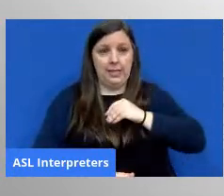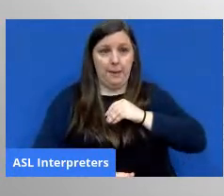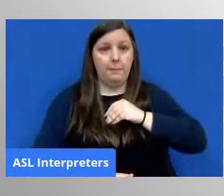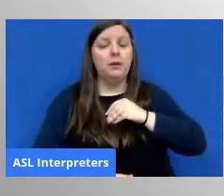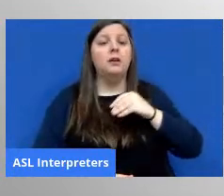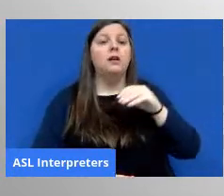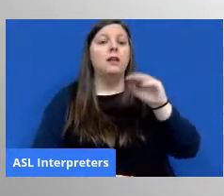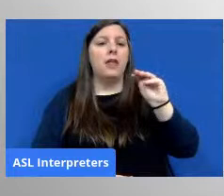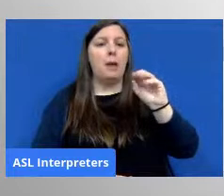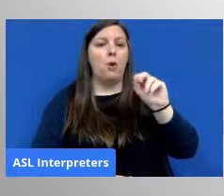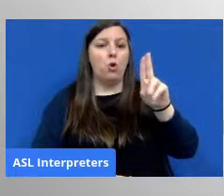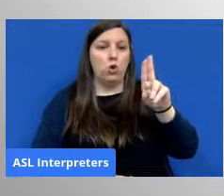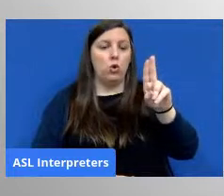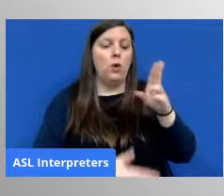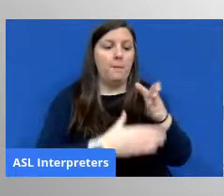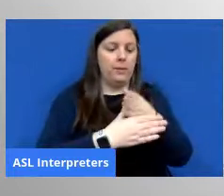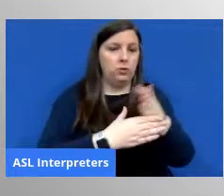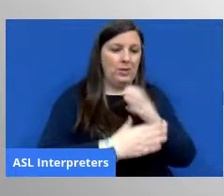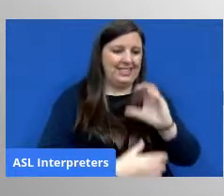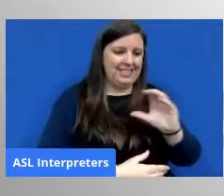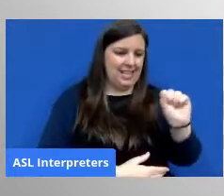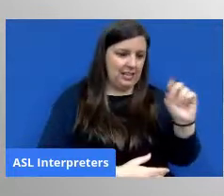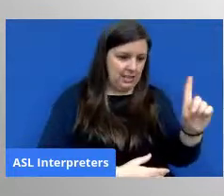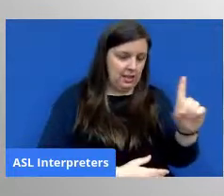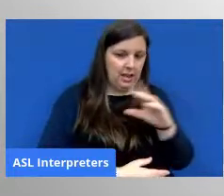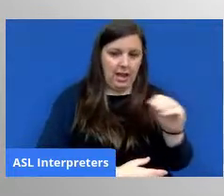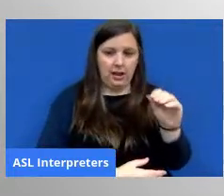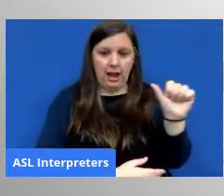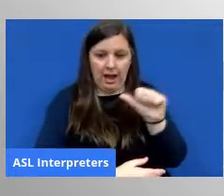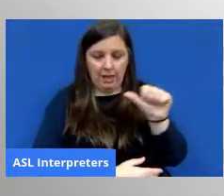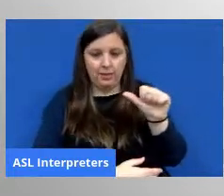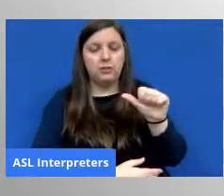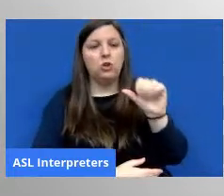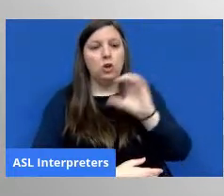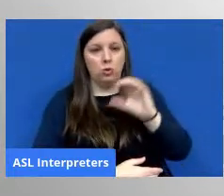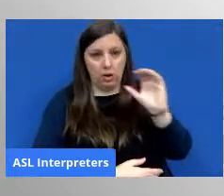between CCSD and the Athens Clark County Police Department.